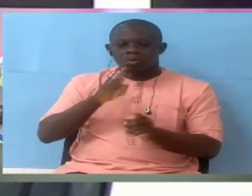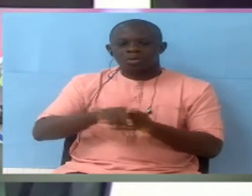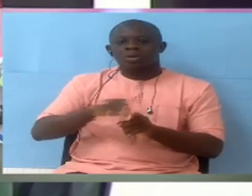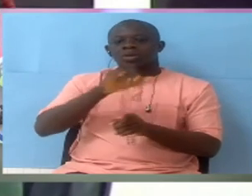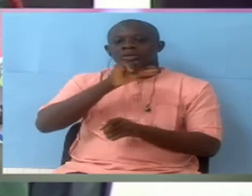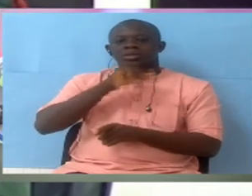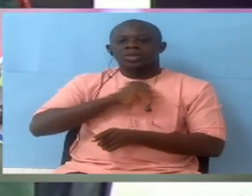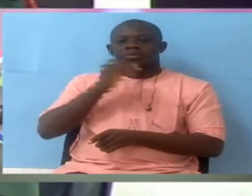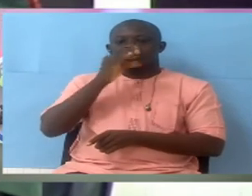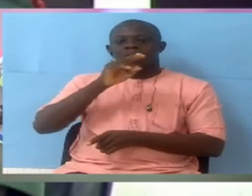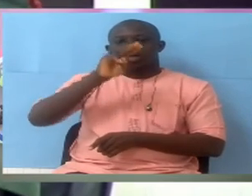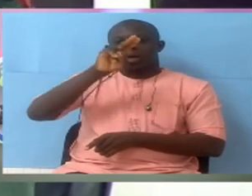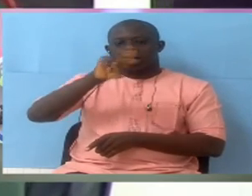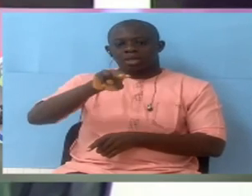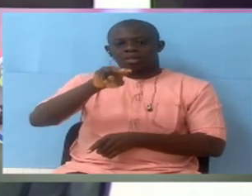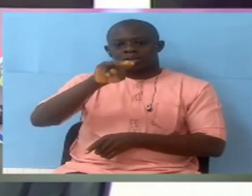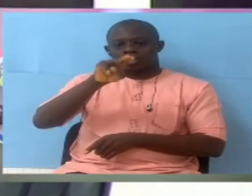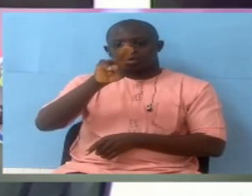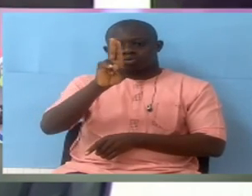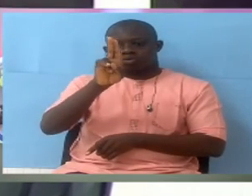Noa baji. Noa baji la.